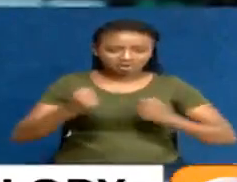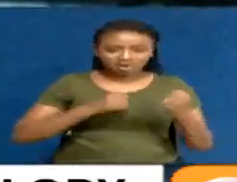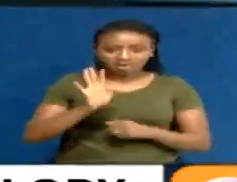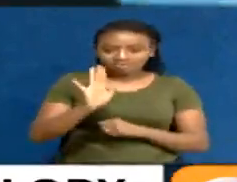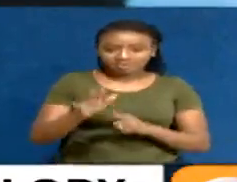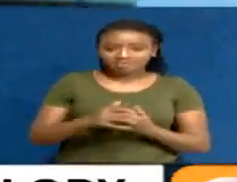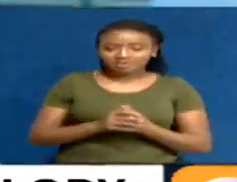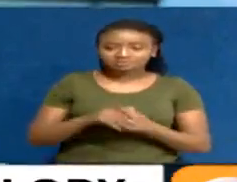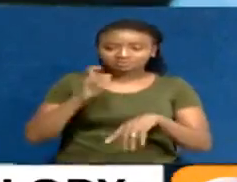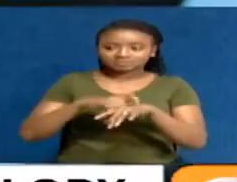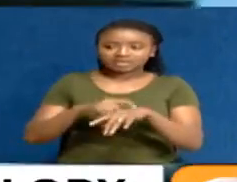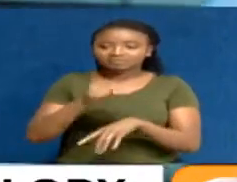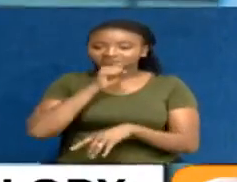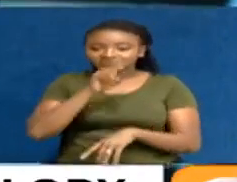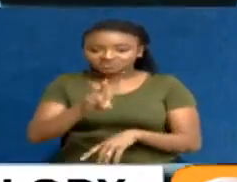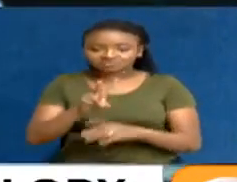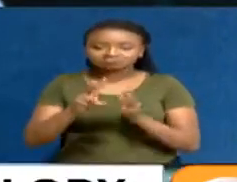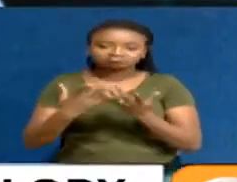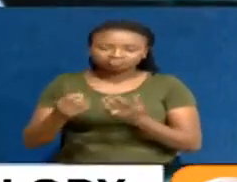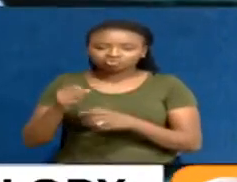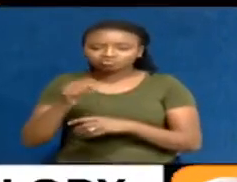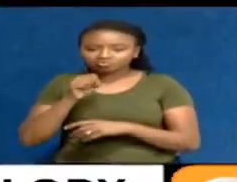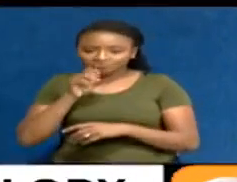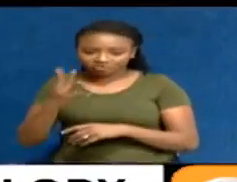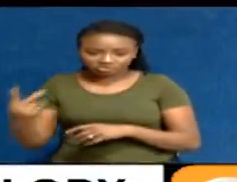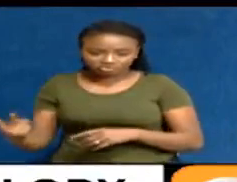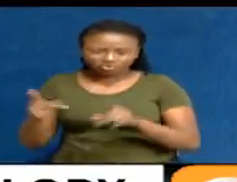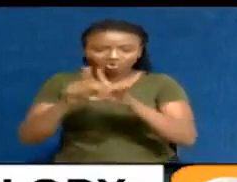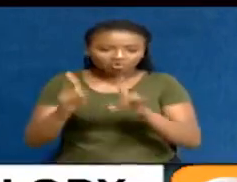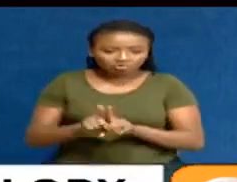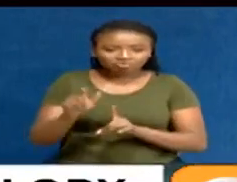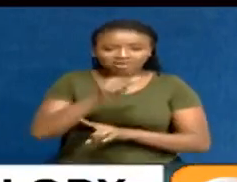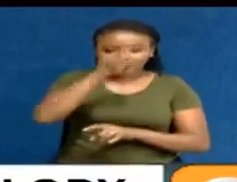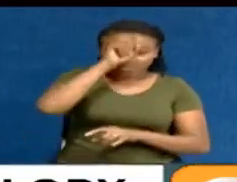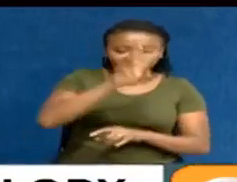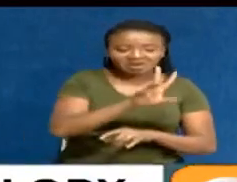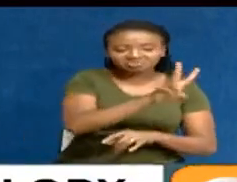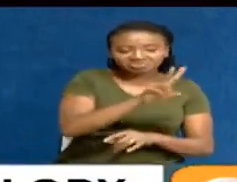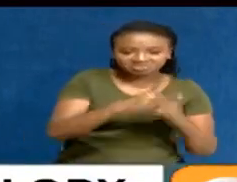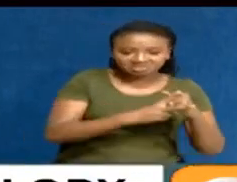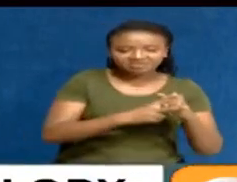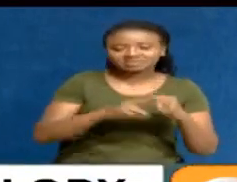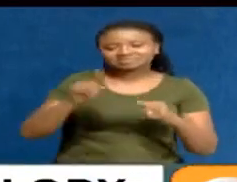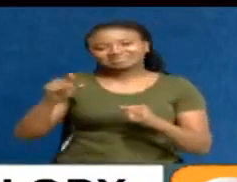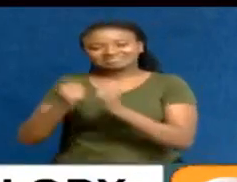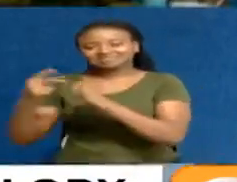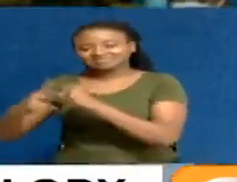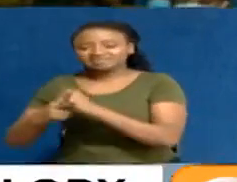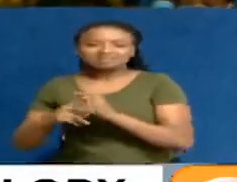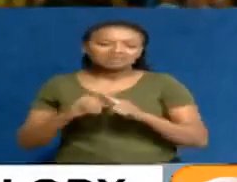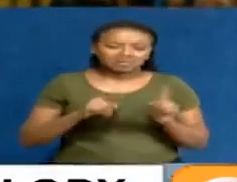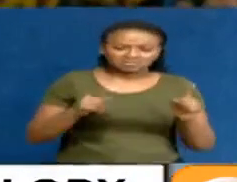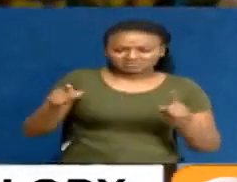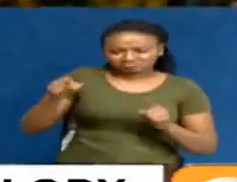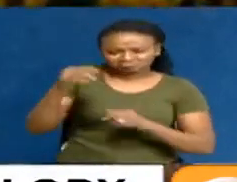halftime leading 50-42, and Egypt came strong in the third quarter, 27-17, but the Kenyans showed more power in